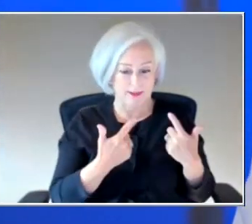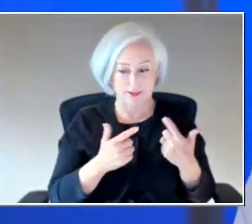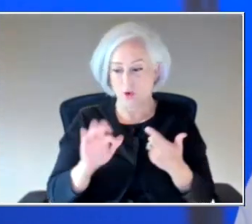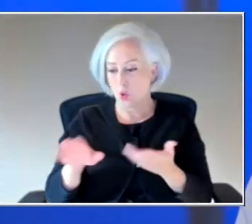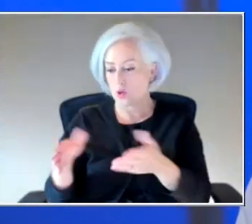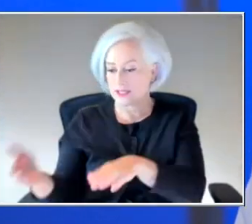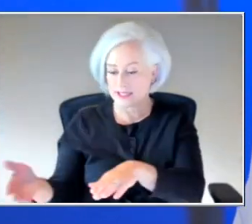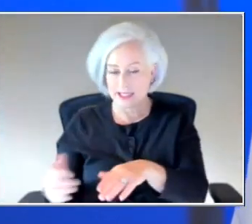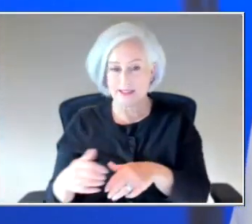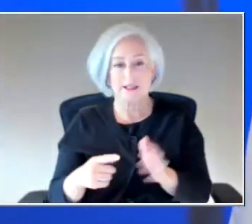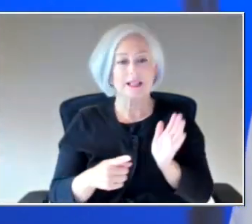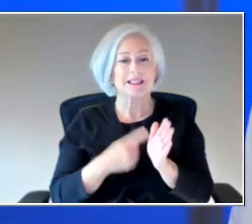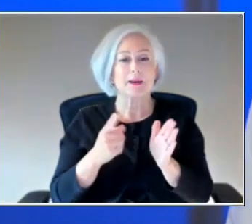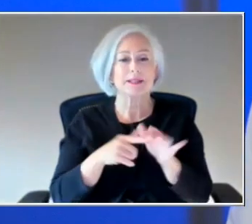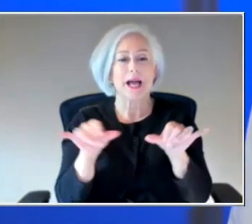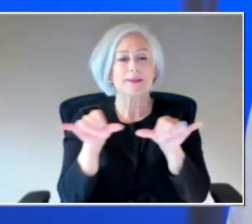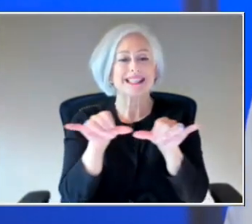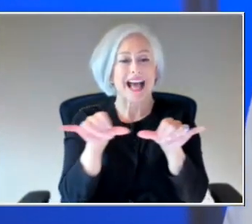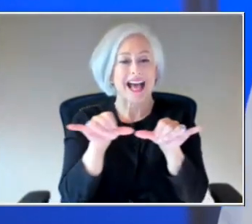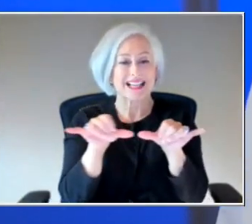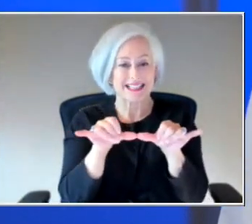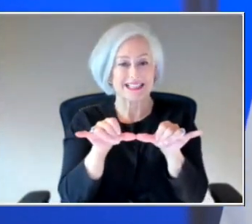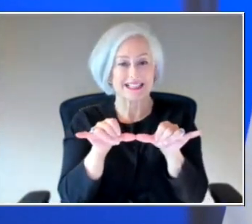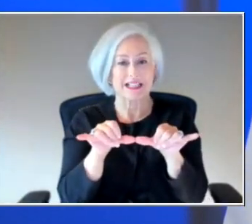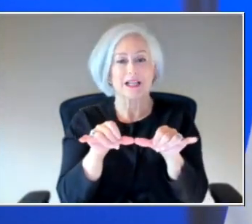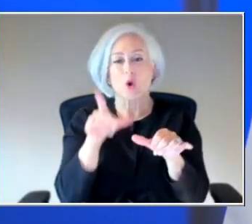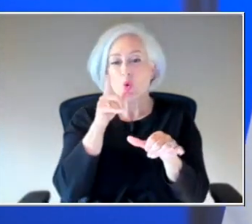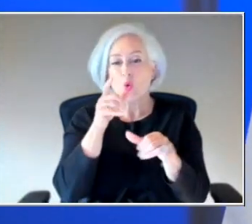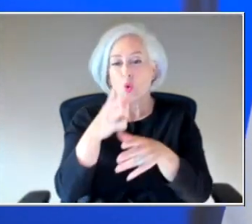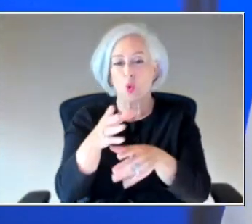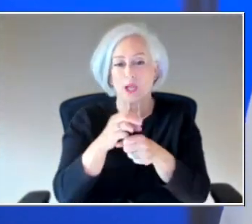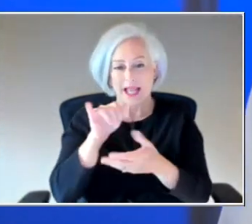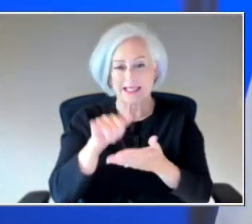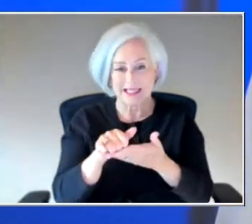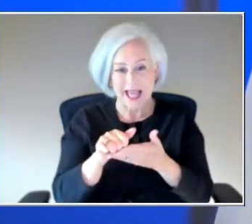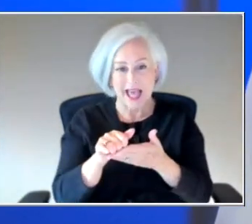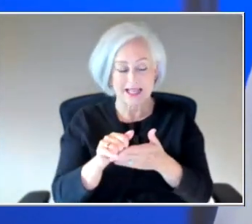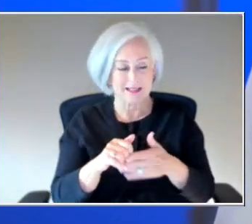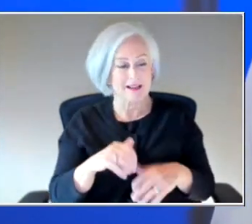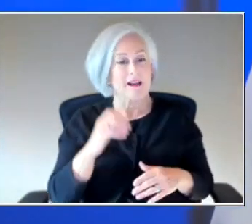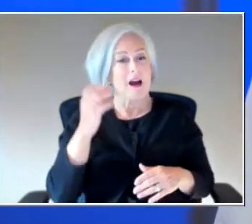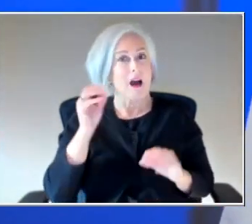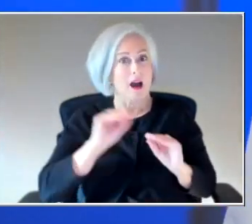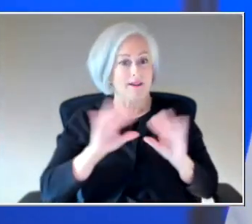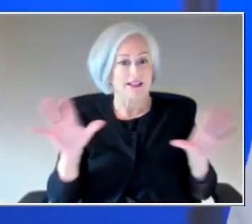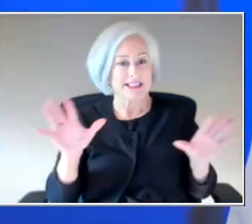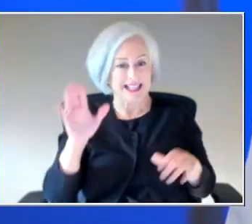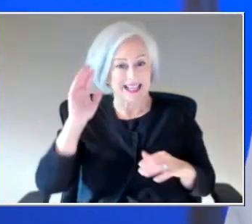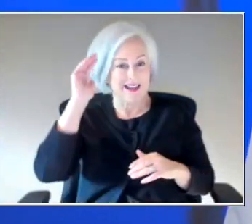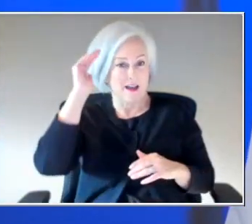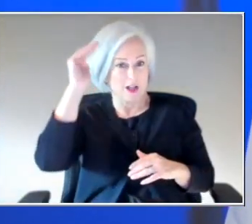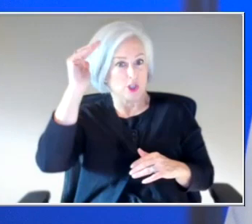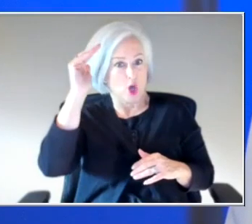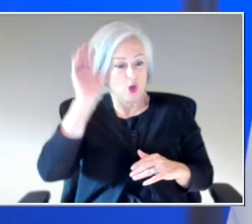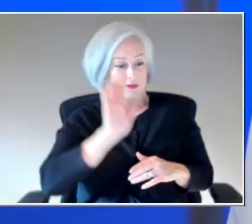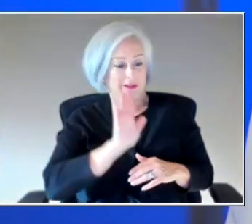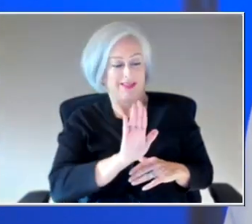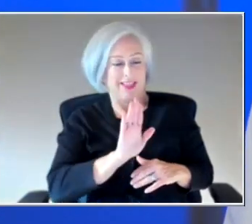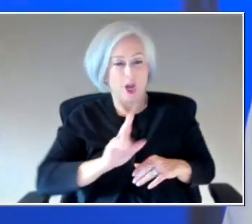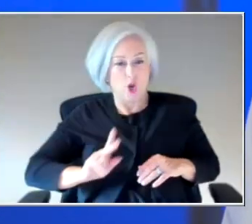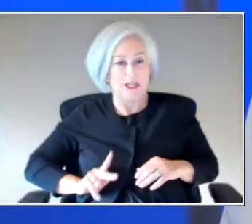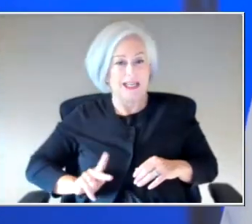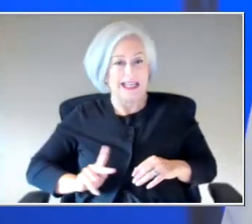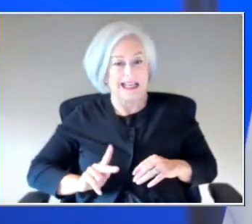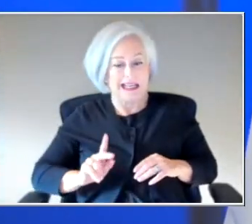size issue with the recipient, right? An adult kidney is a little bit bigger than a child's kidney. So there's got to be an